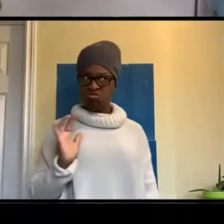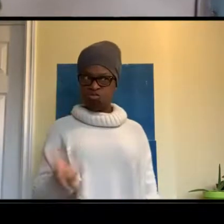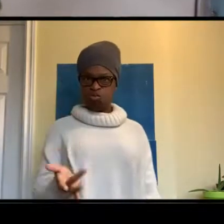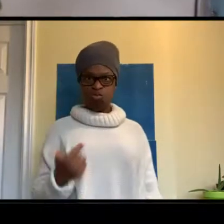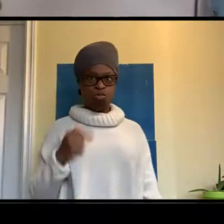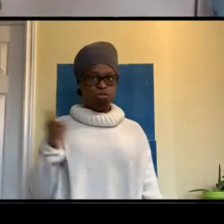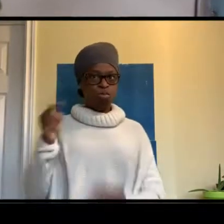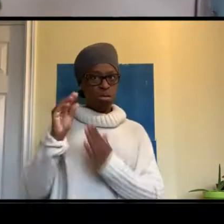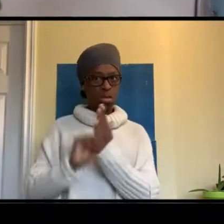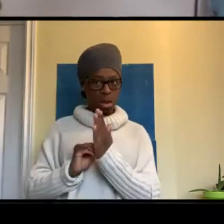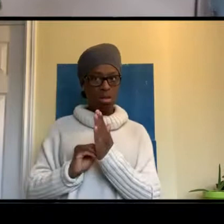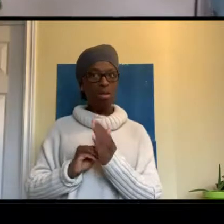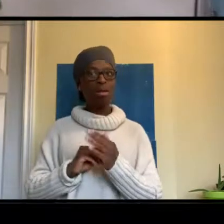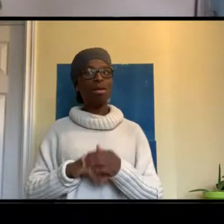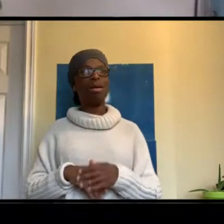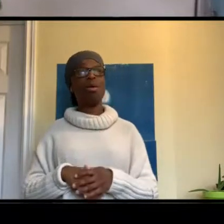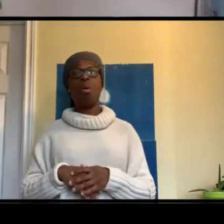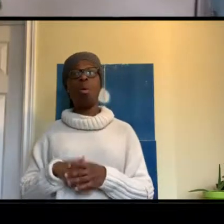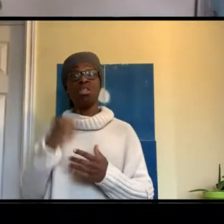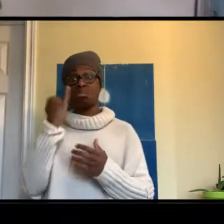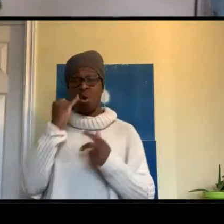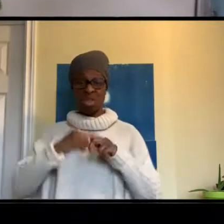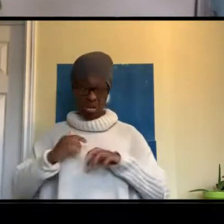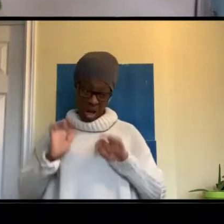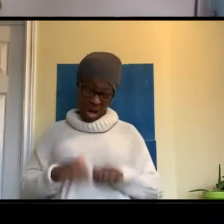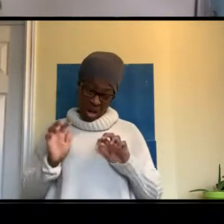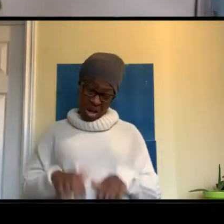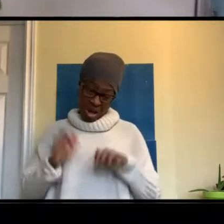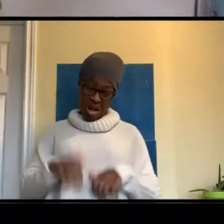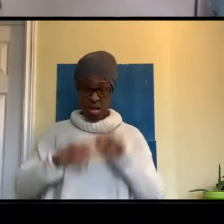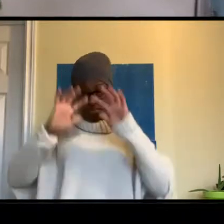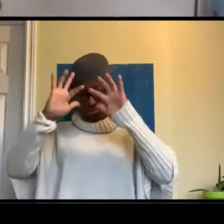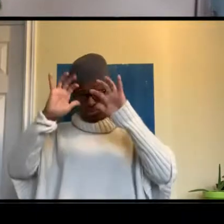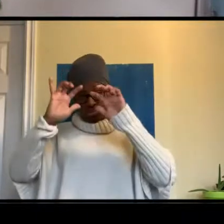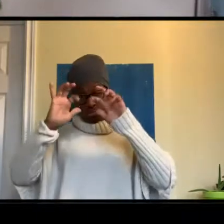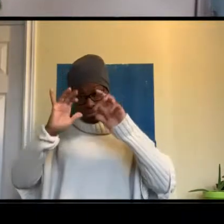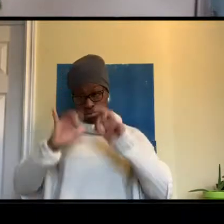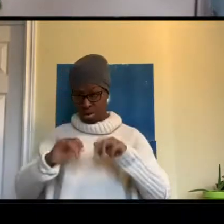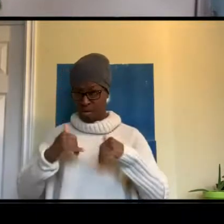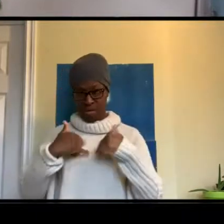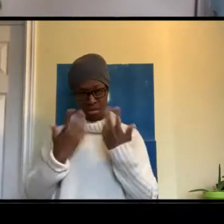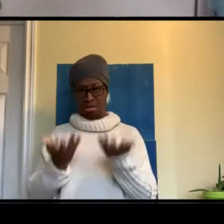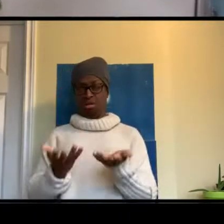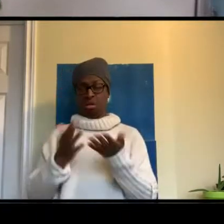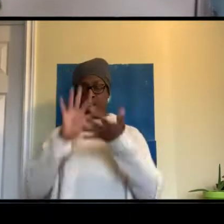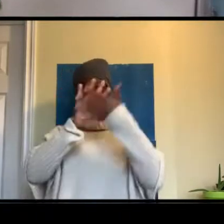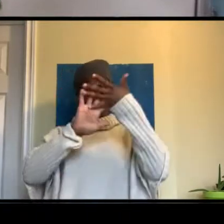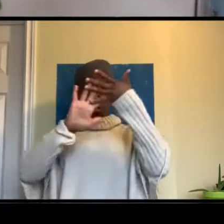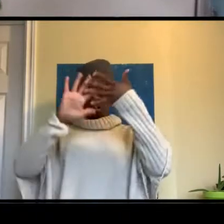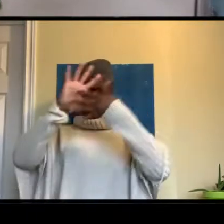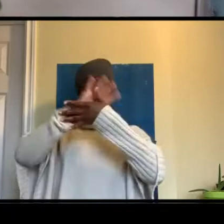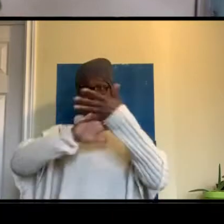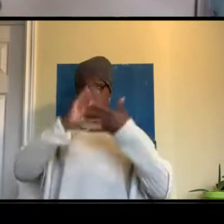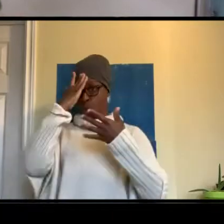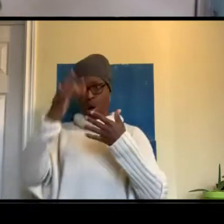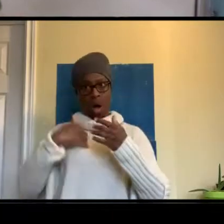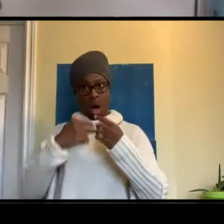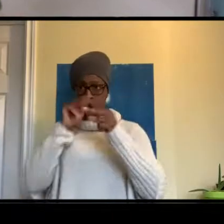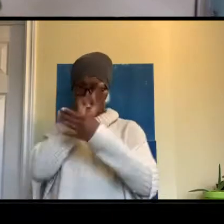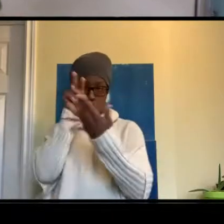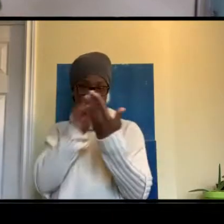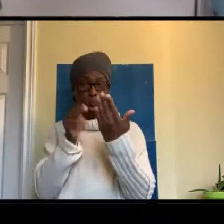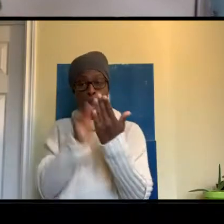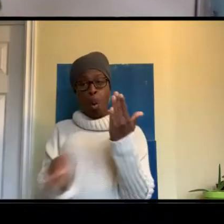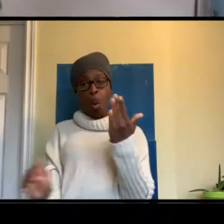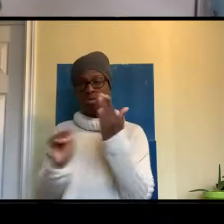review what you've written to make sure that, what is in your head is exactly what you put down on paper and that it makes